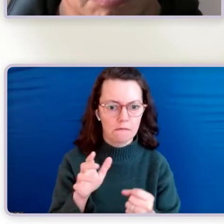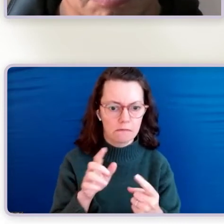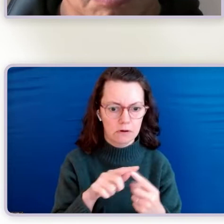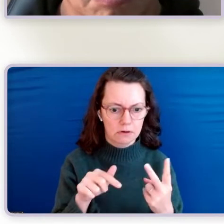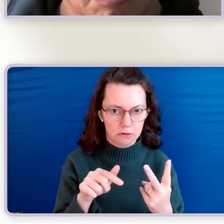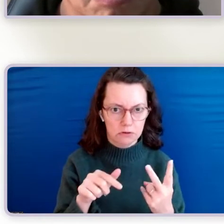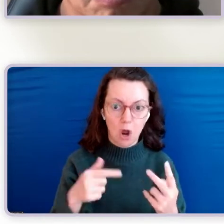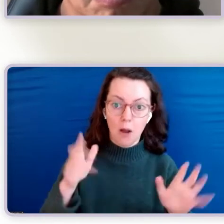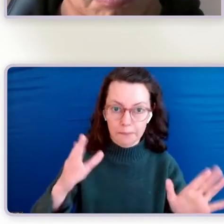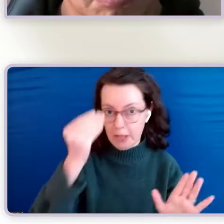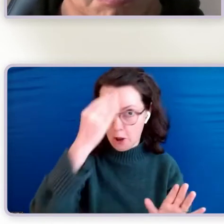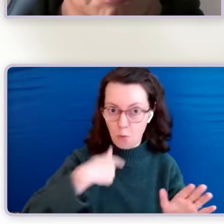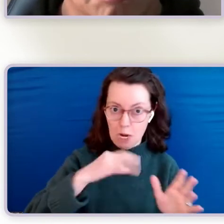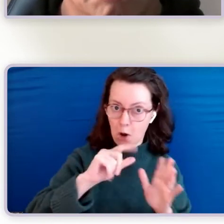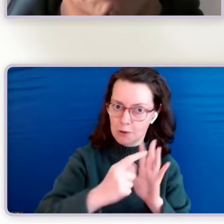people.